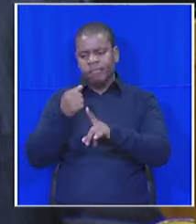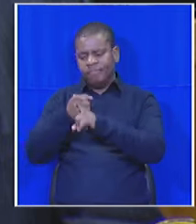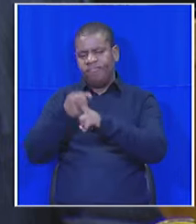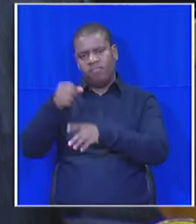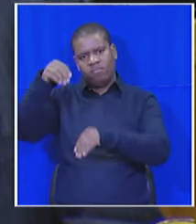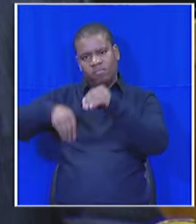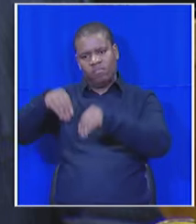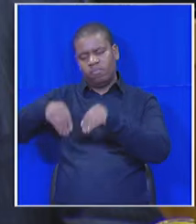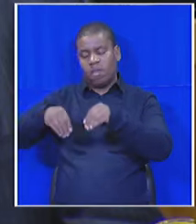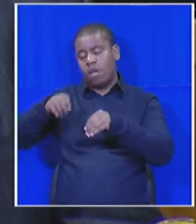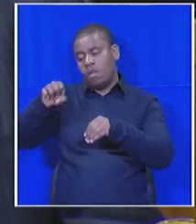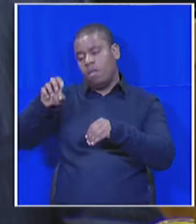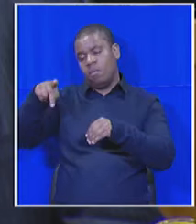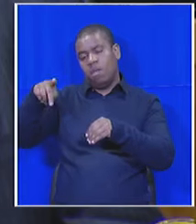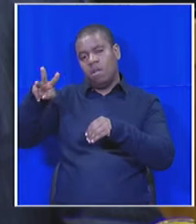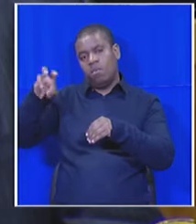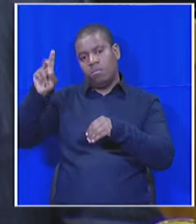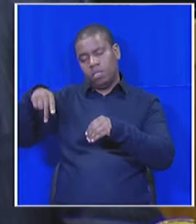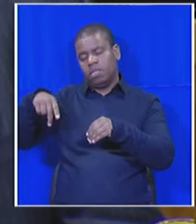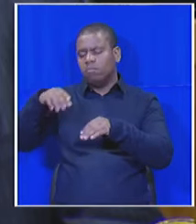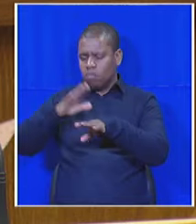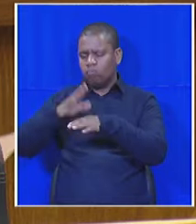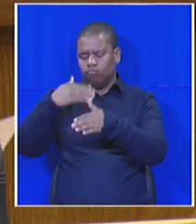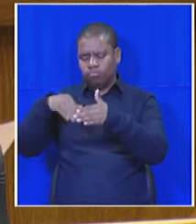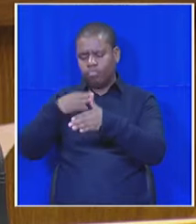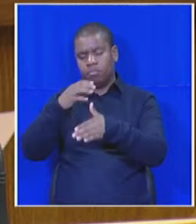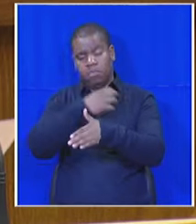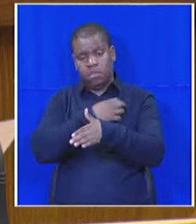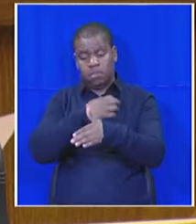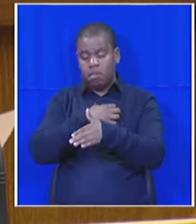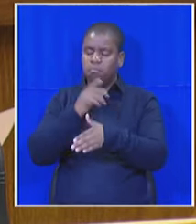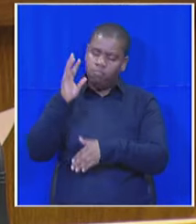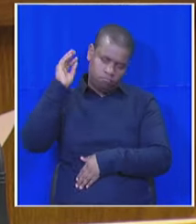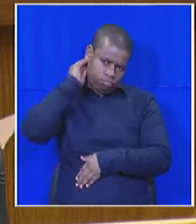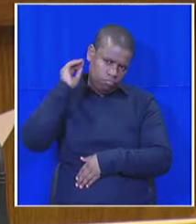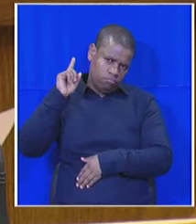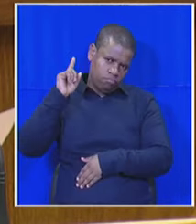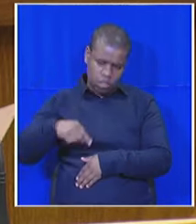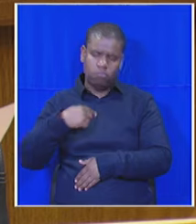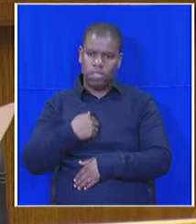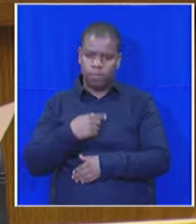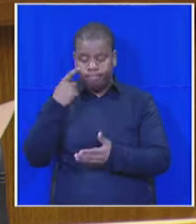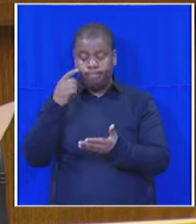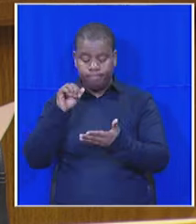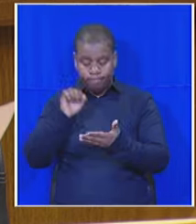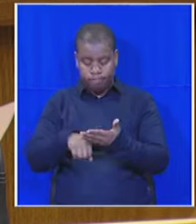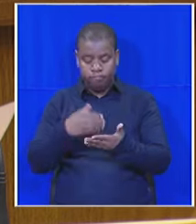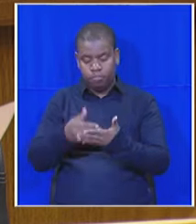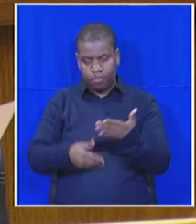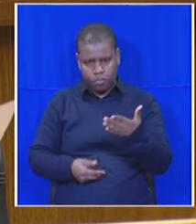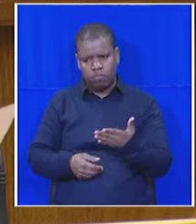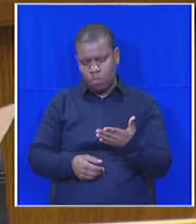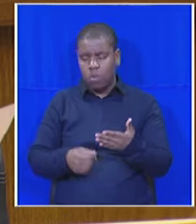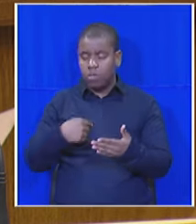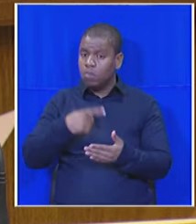corruption and the EPWP should be a priority for the minister. I have proved to him that what was referred to as a rumour is in fact the